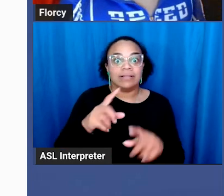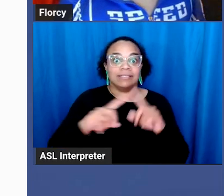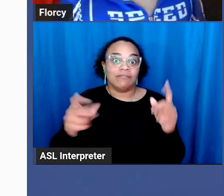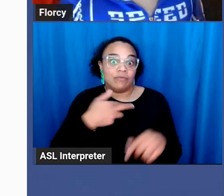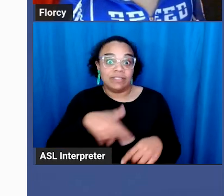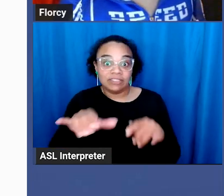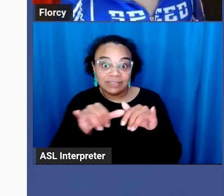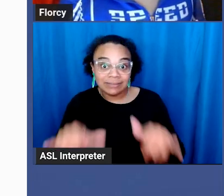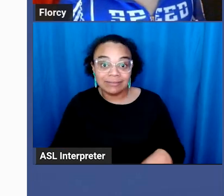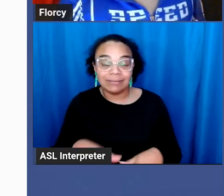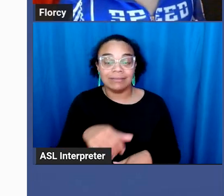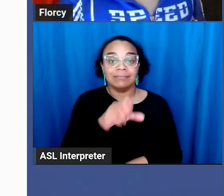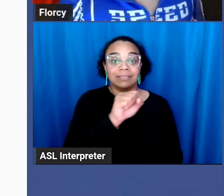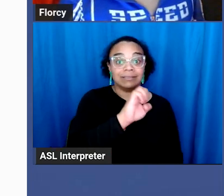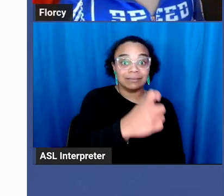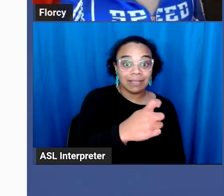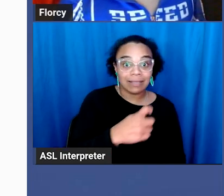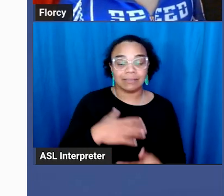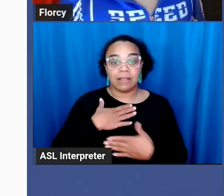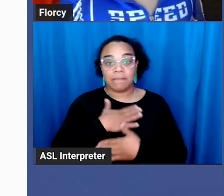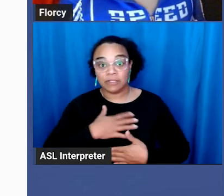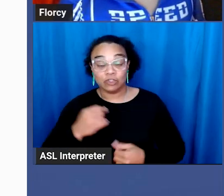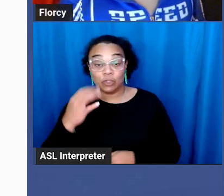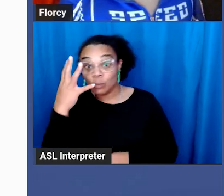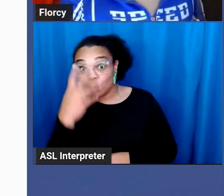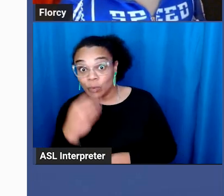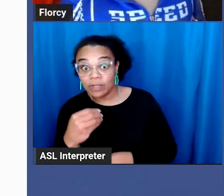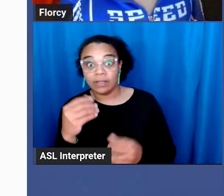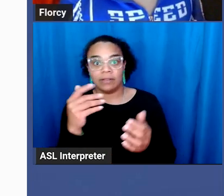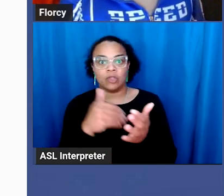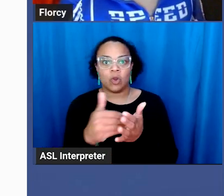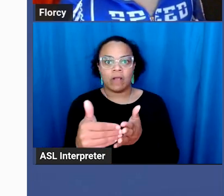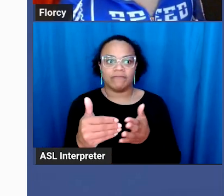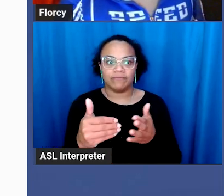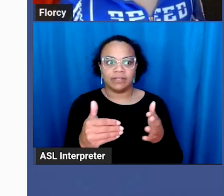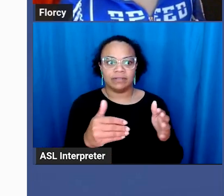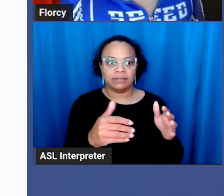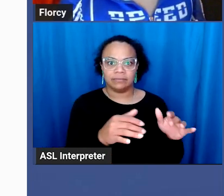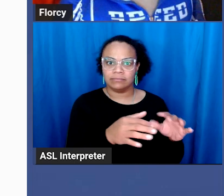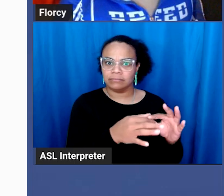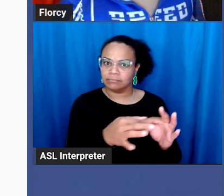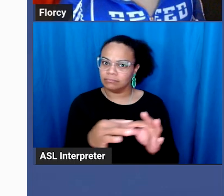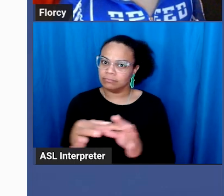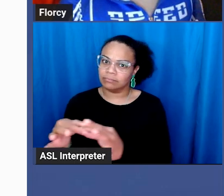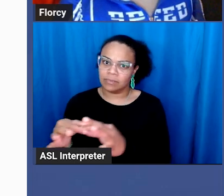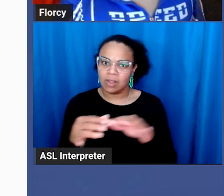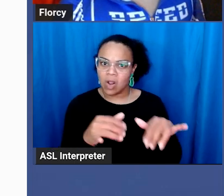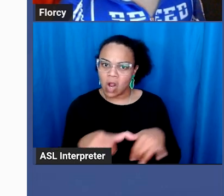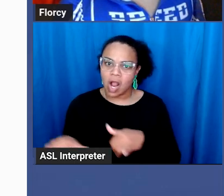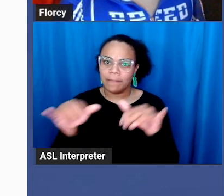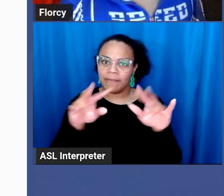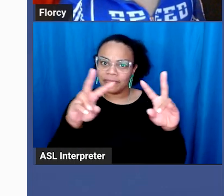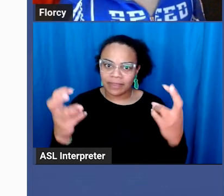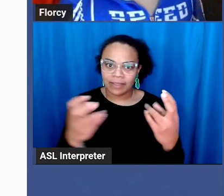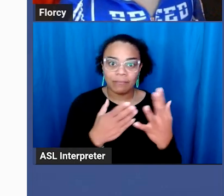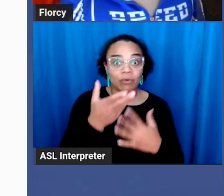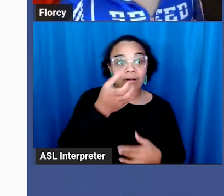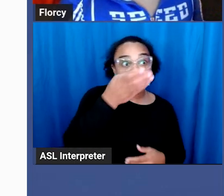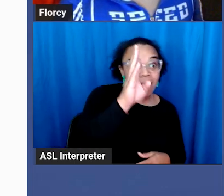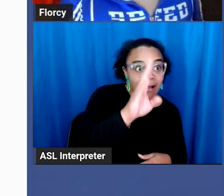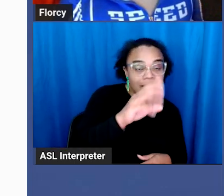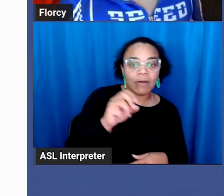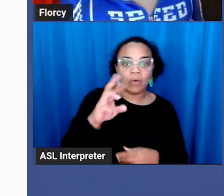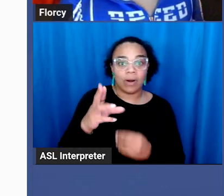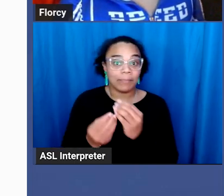pleasure, and beauty is often like a common theme, whether it be through a god, a plant, a